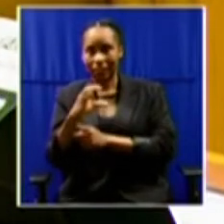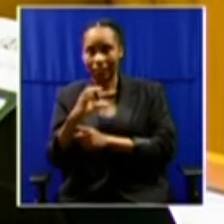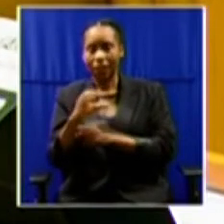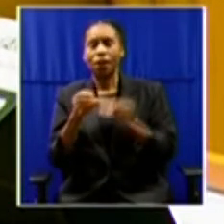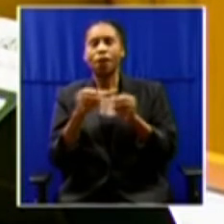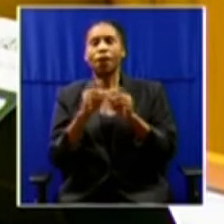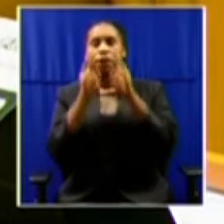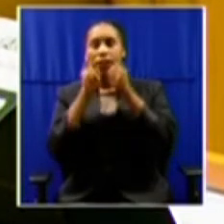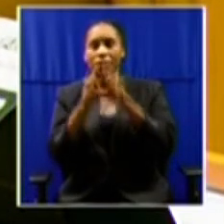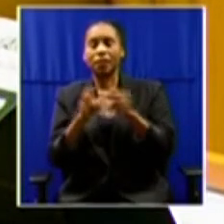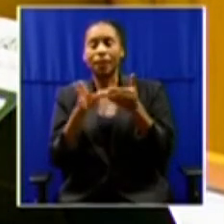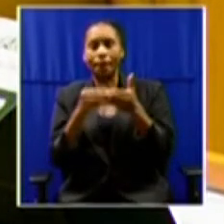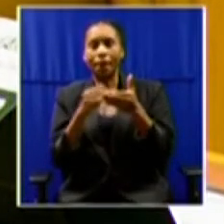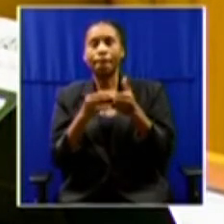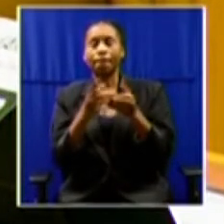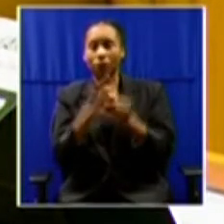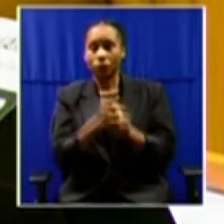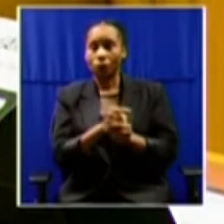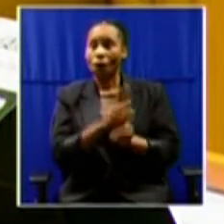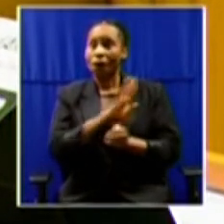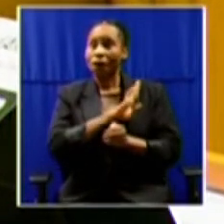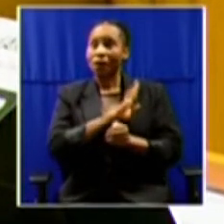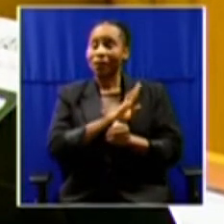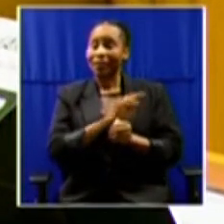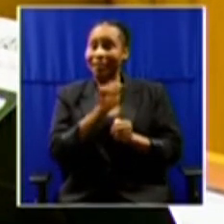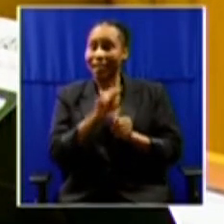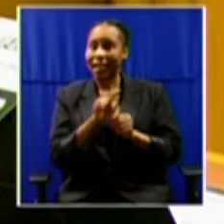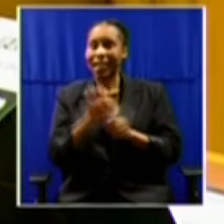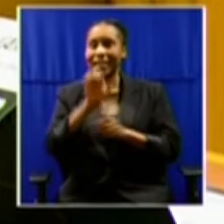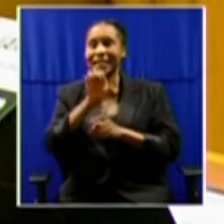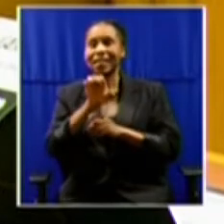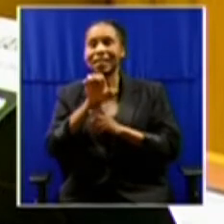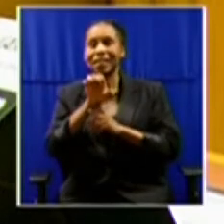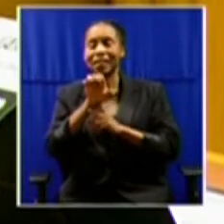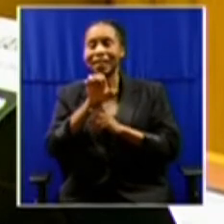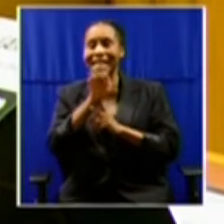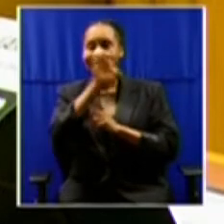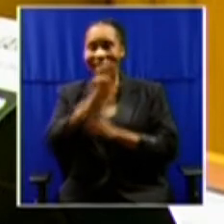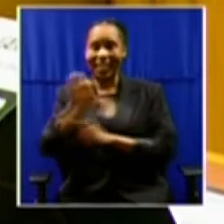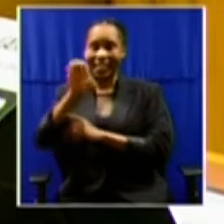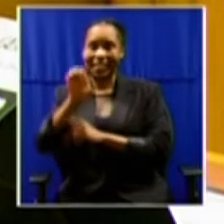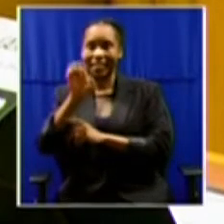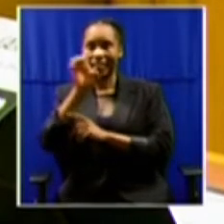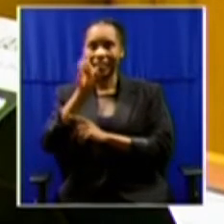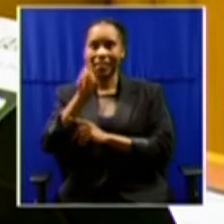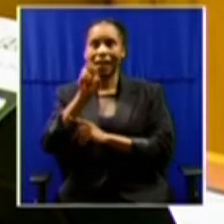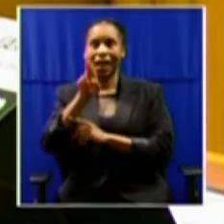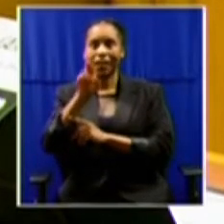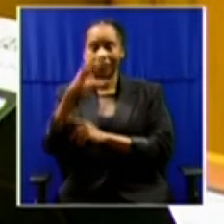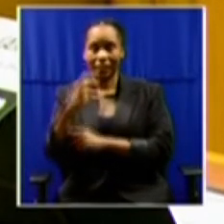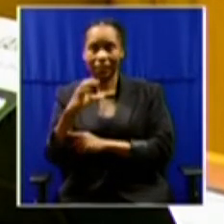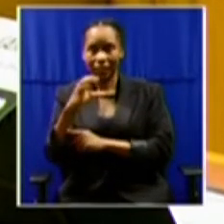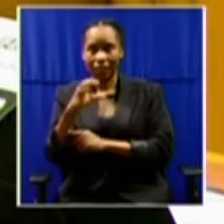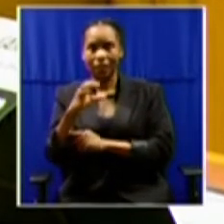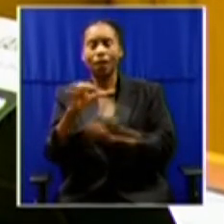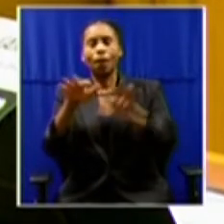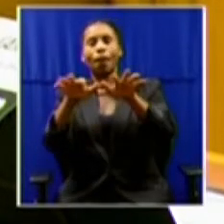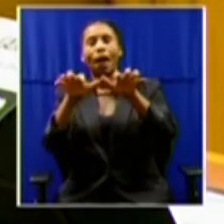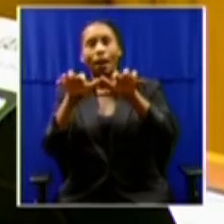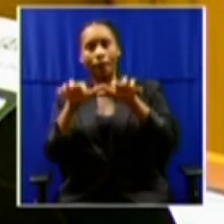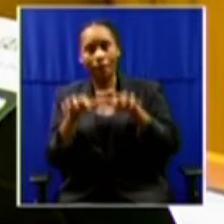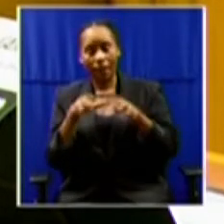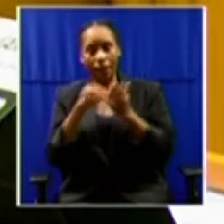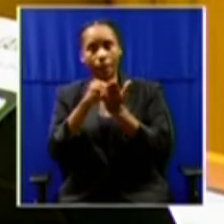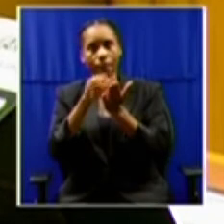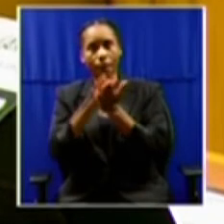of the Force Intervention Brigade in the Eastern DRC, Parliament had actually booked you on